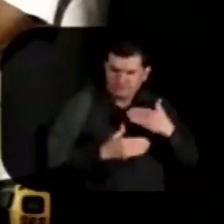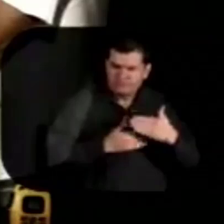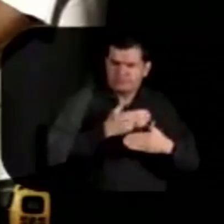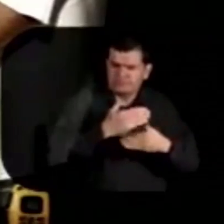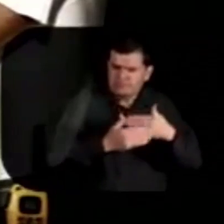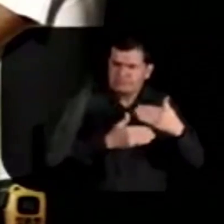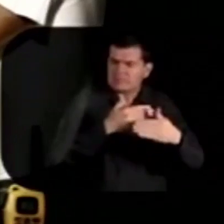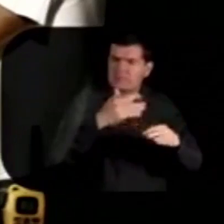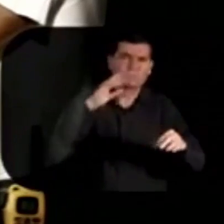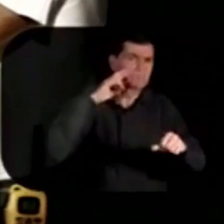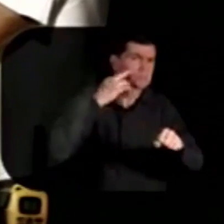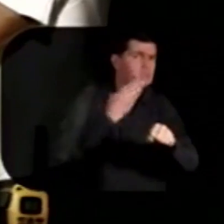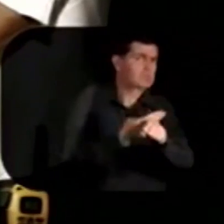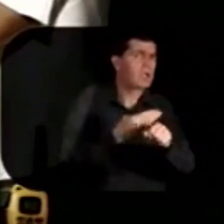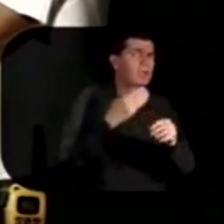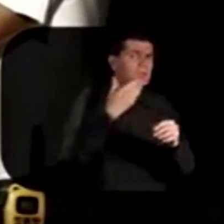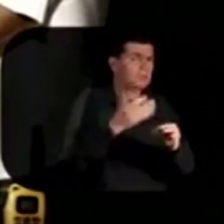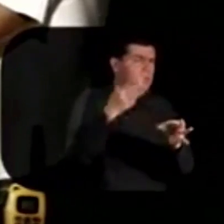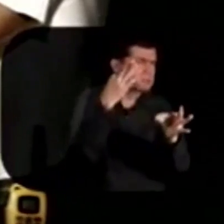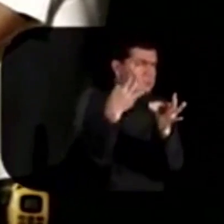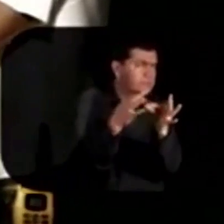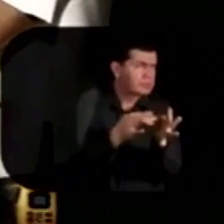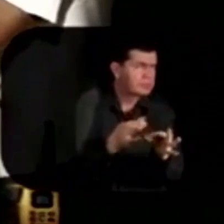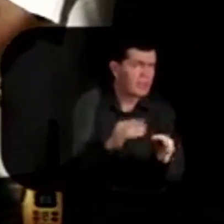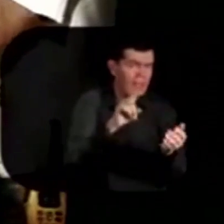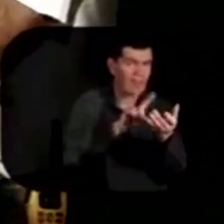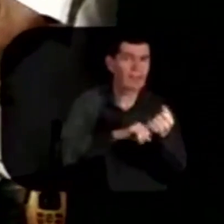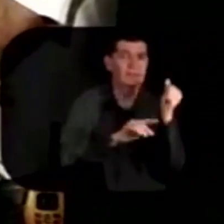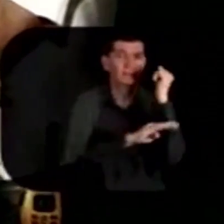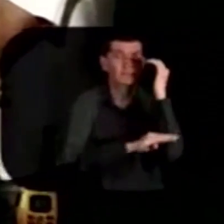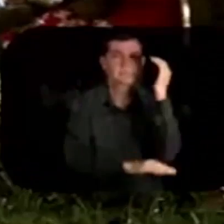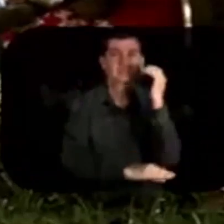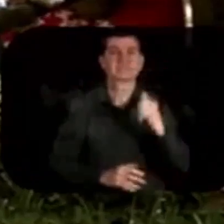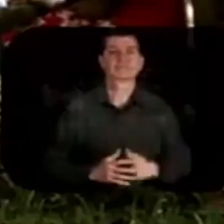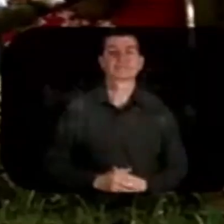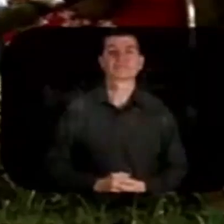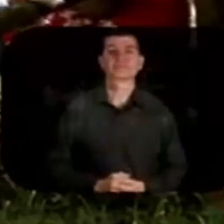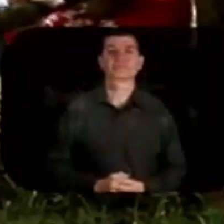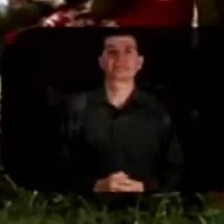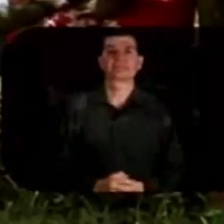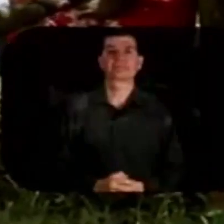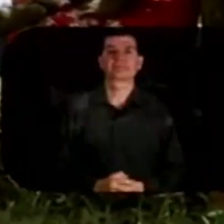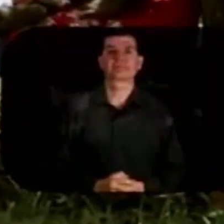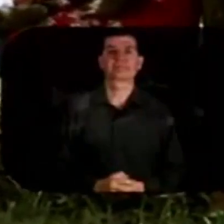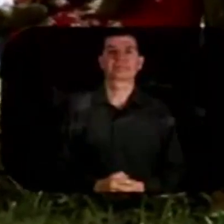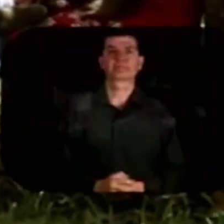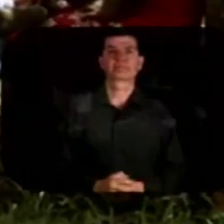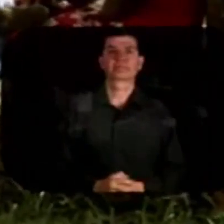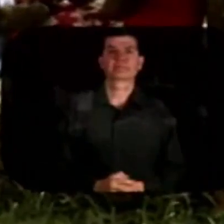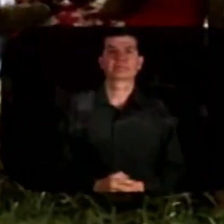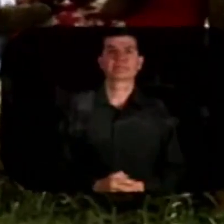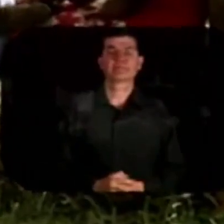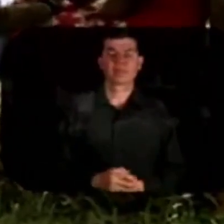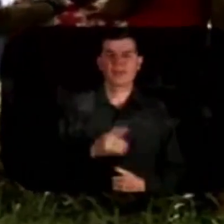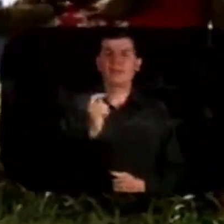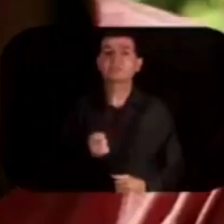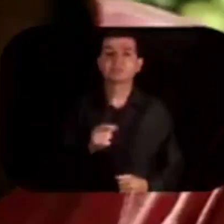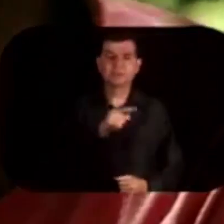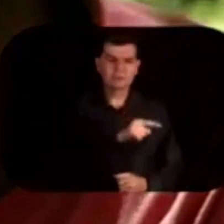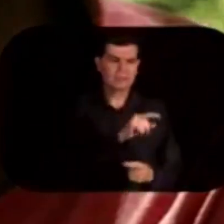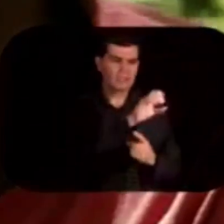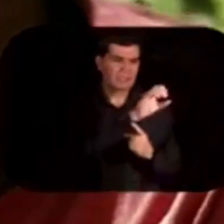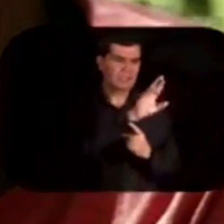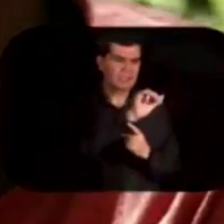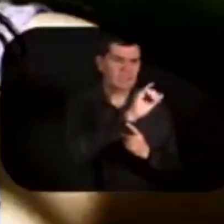have taken their process responsibly in Peña Palmera.